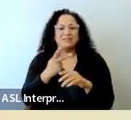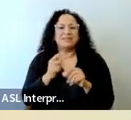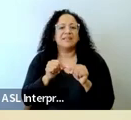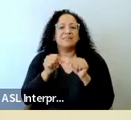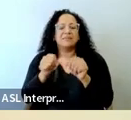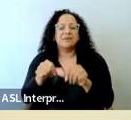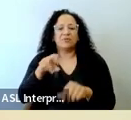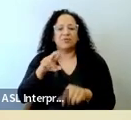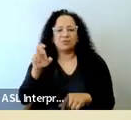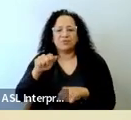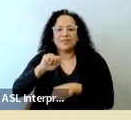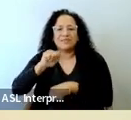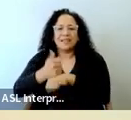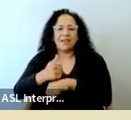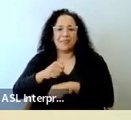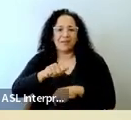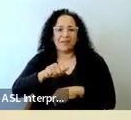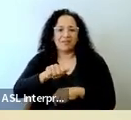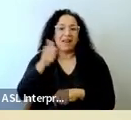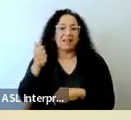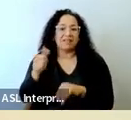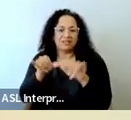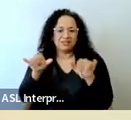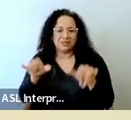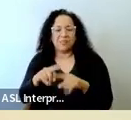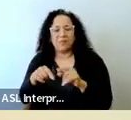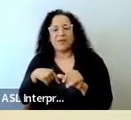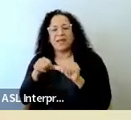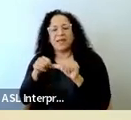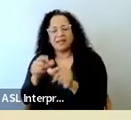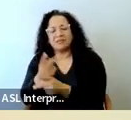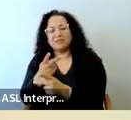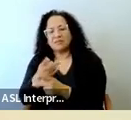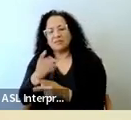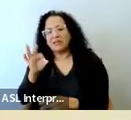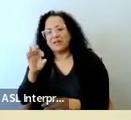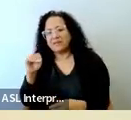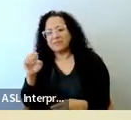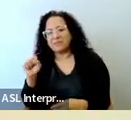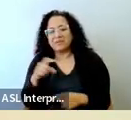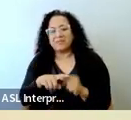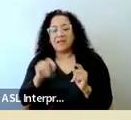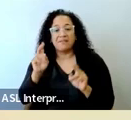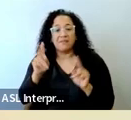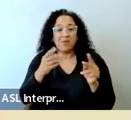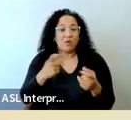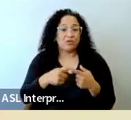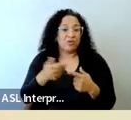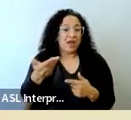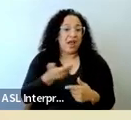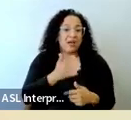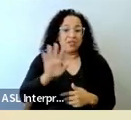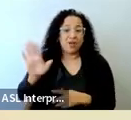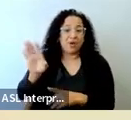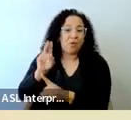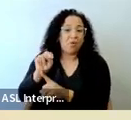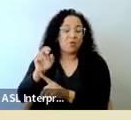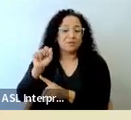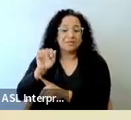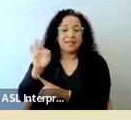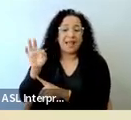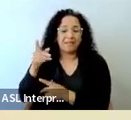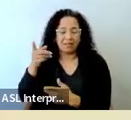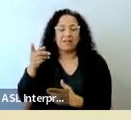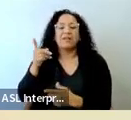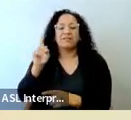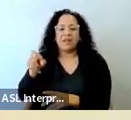regional center. We had to set up a whole other system, but we continued that. But if individuals wanted to hire their own staff to work for them, well, then they would need to